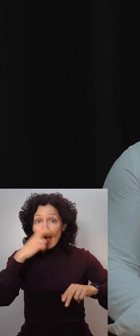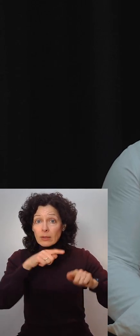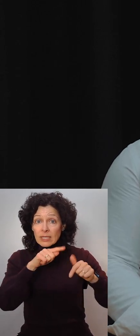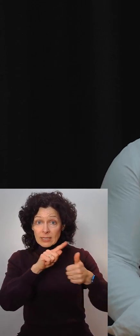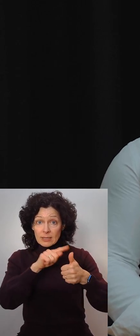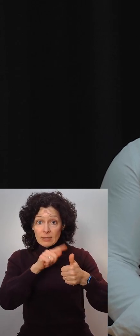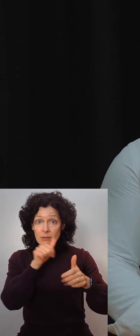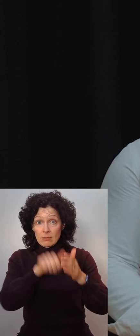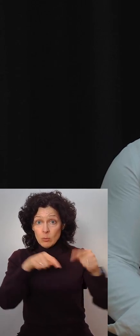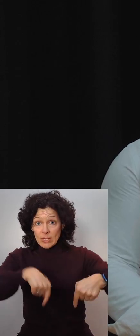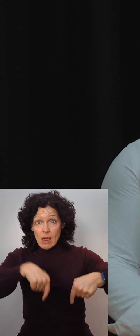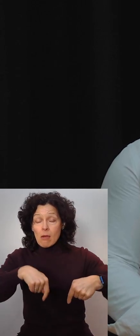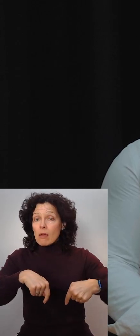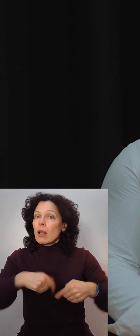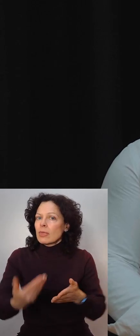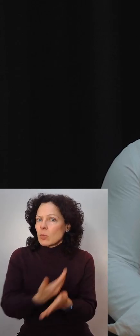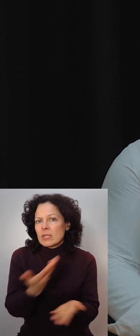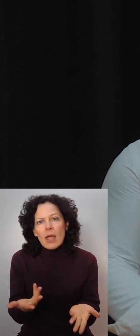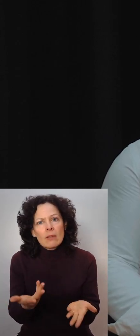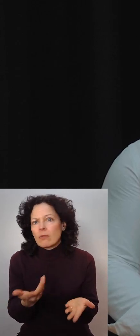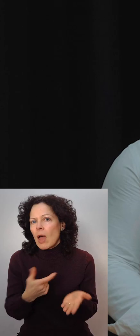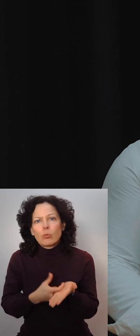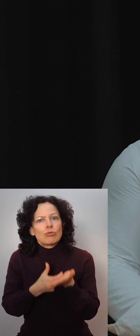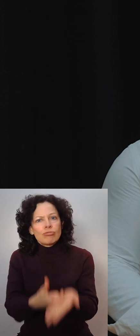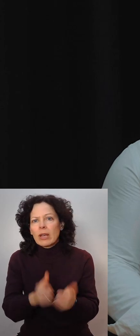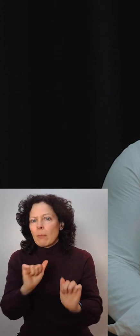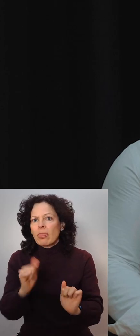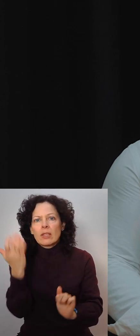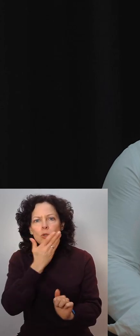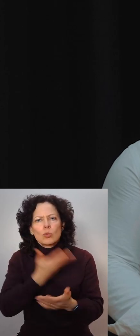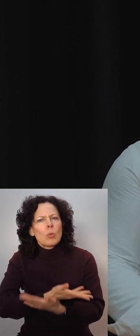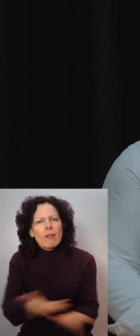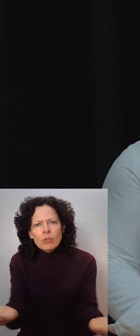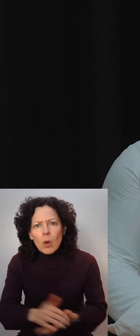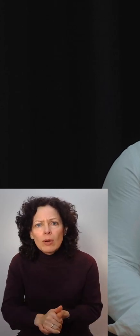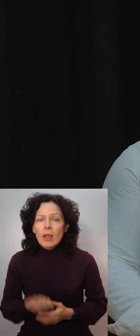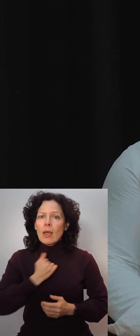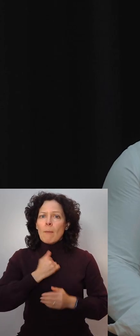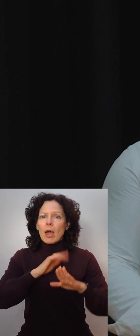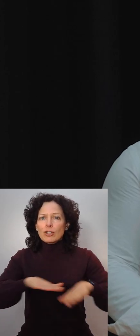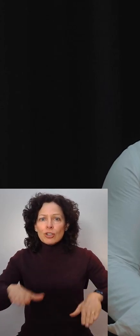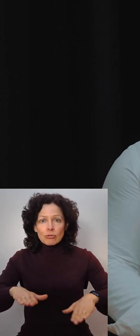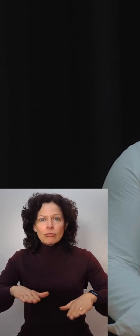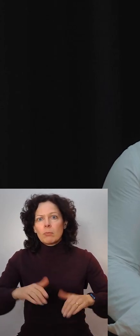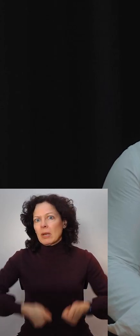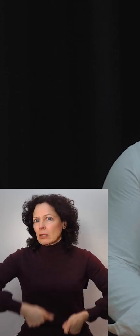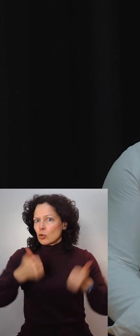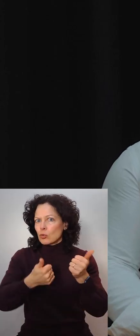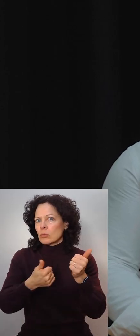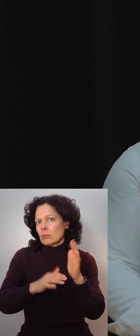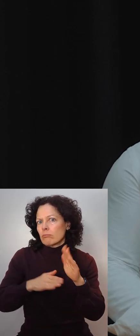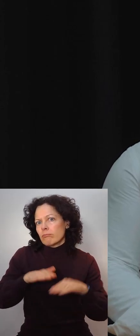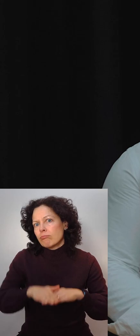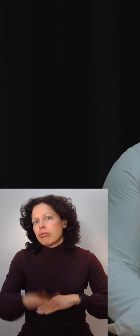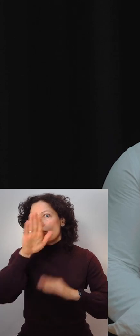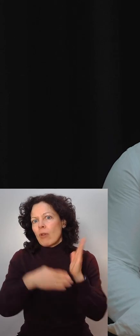safe, and I can recommend this school to everyone really, because my kids, they got really good progress in here, like my